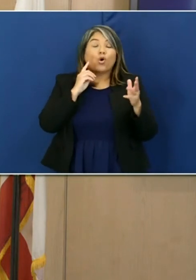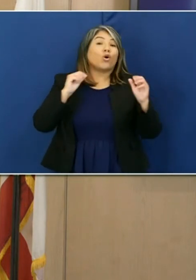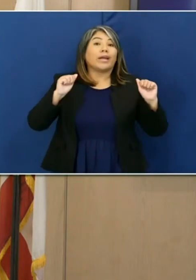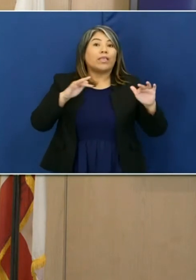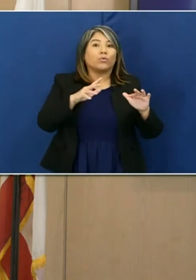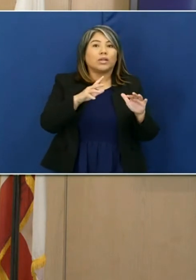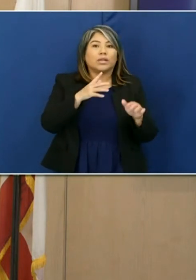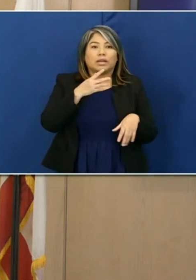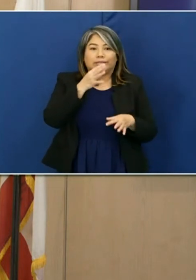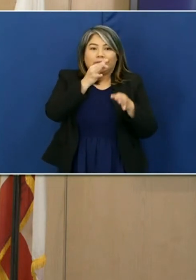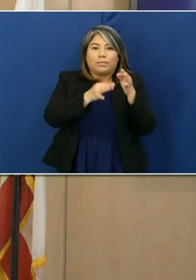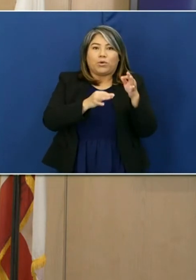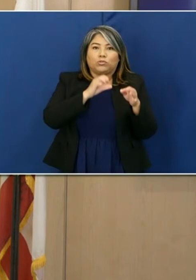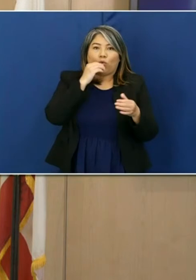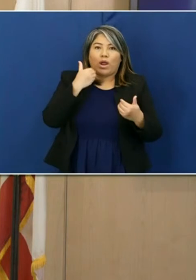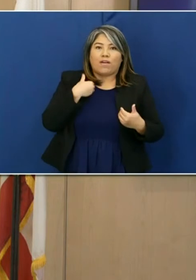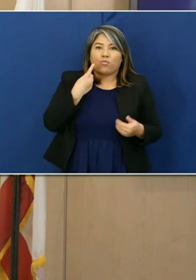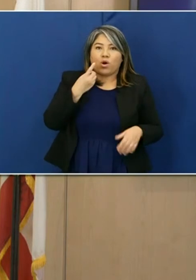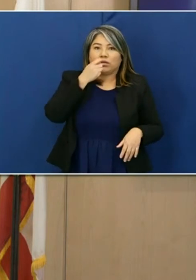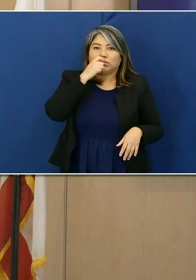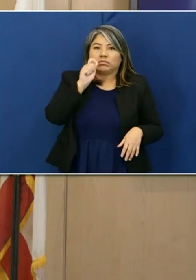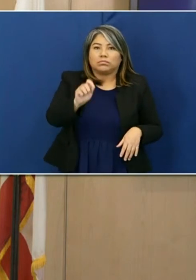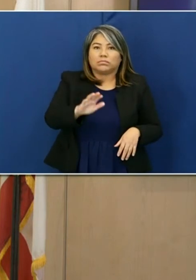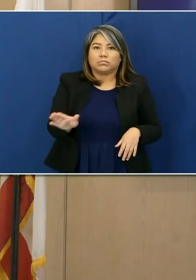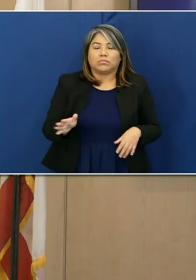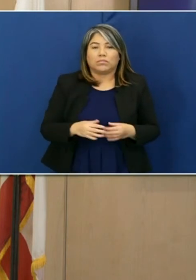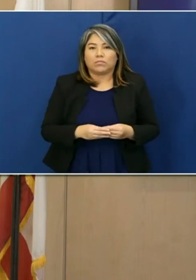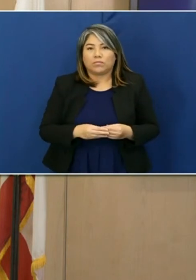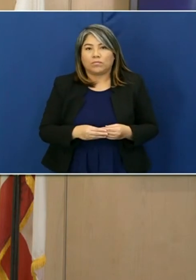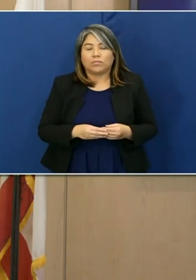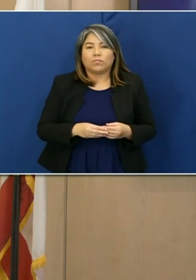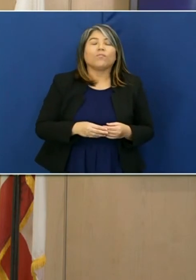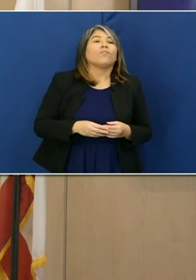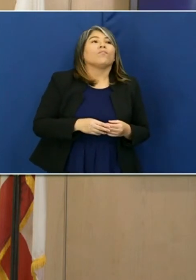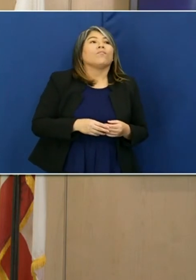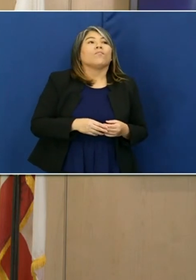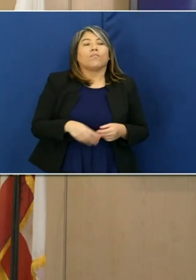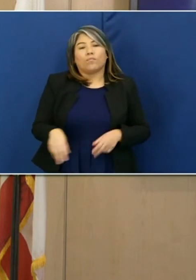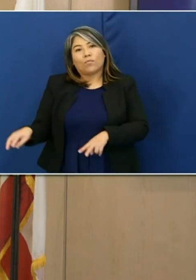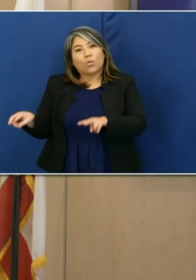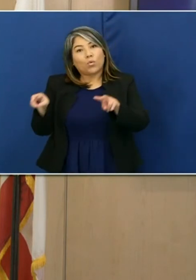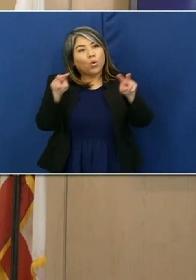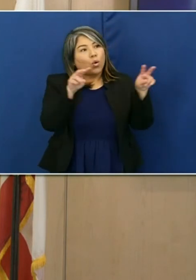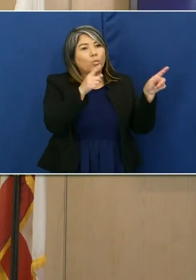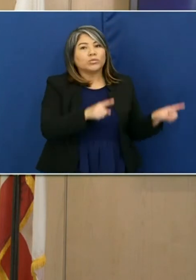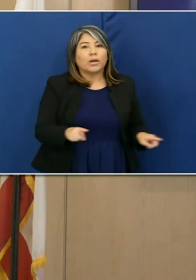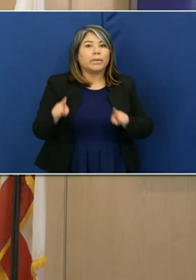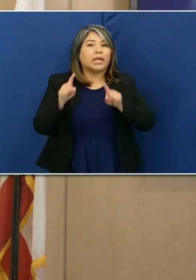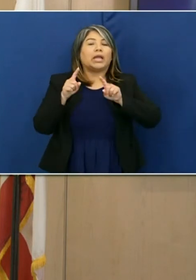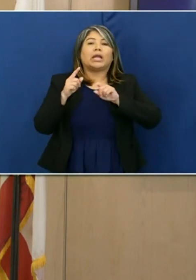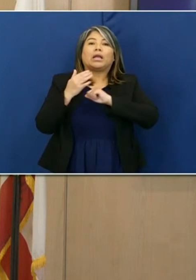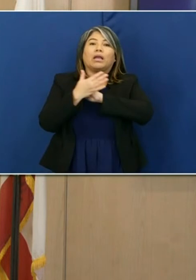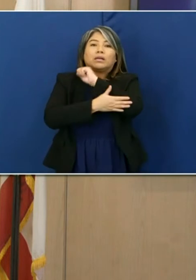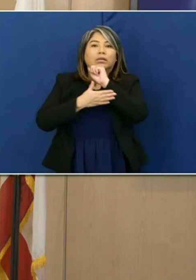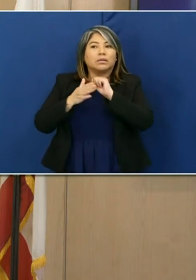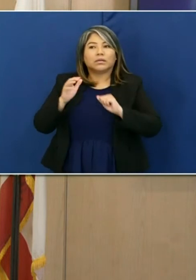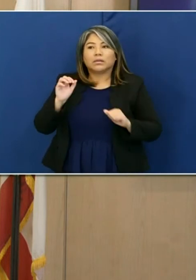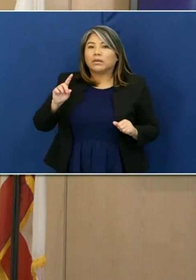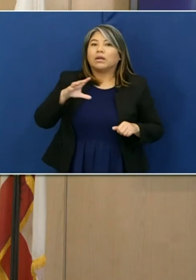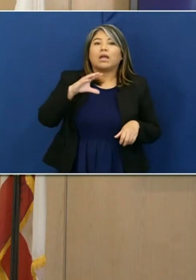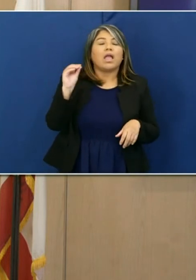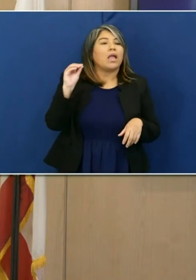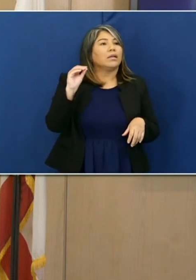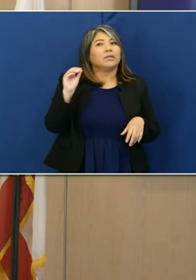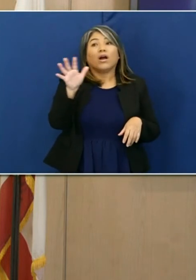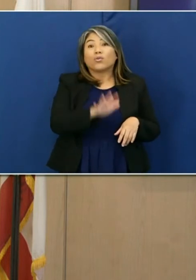Don't have them. Don't have them. Look at what is happening across San Diego County and look at what's happening across the country. And